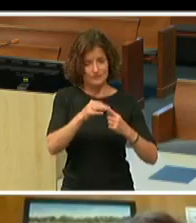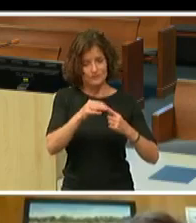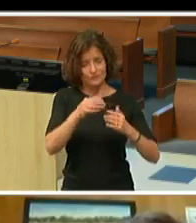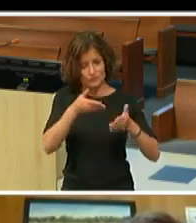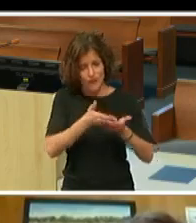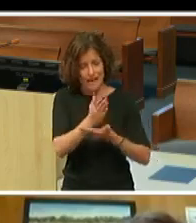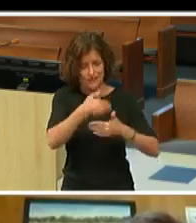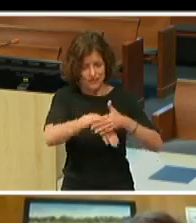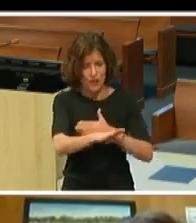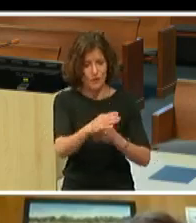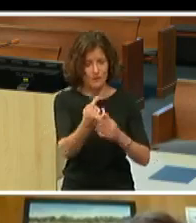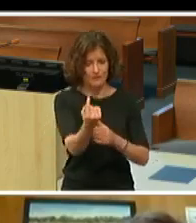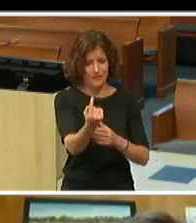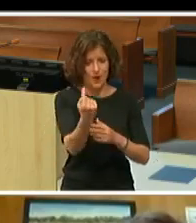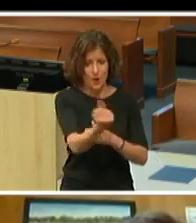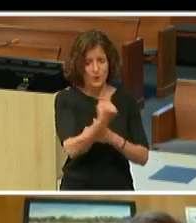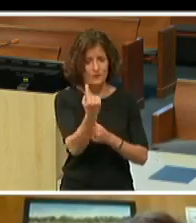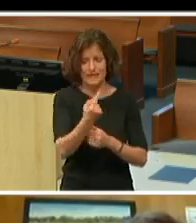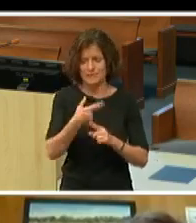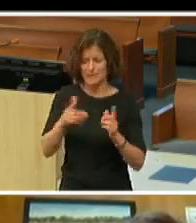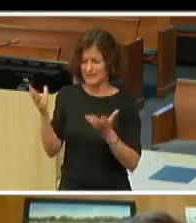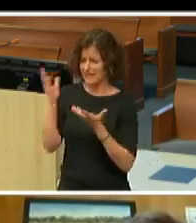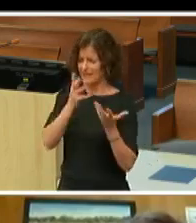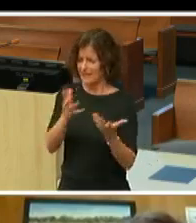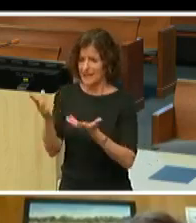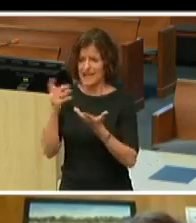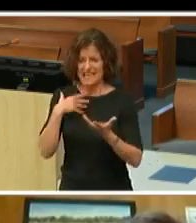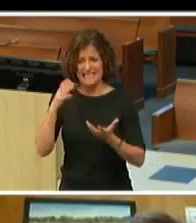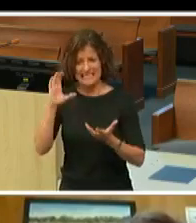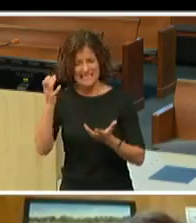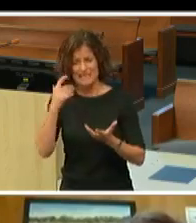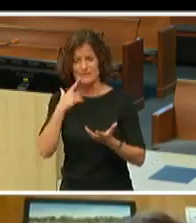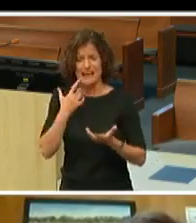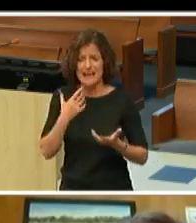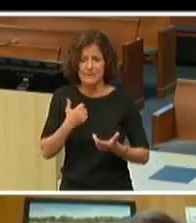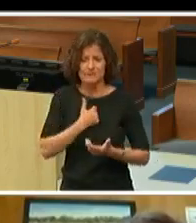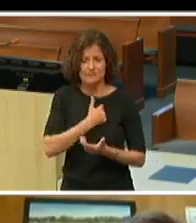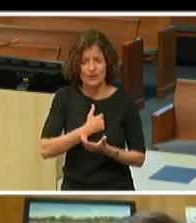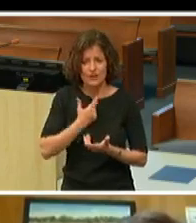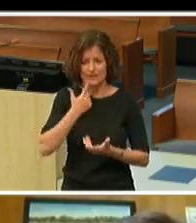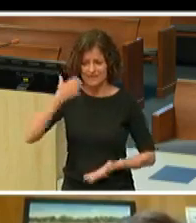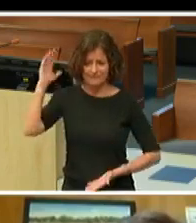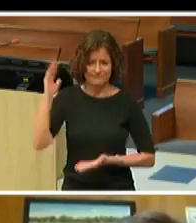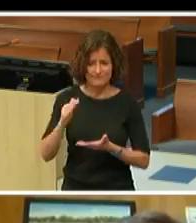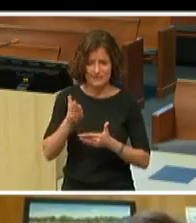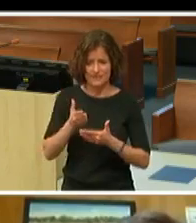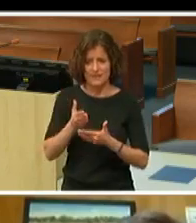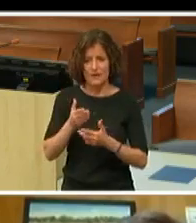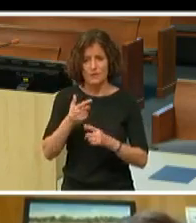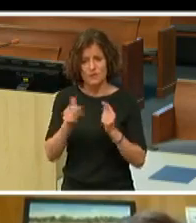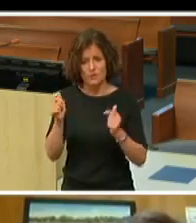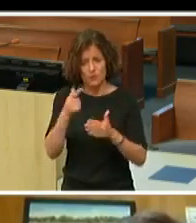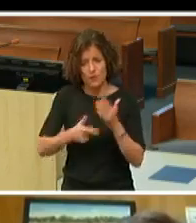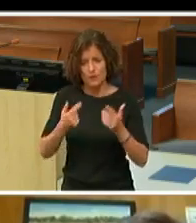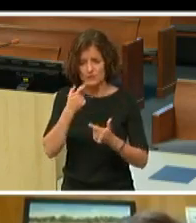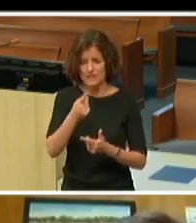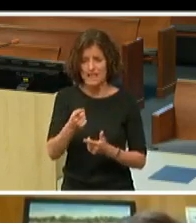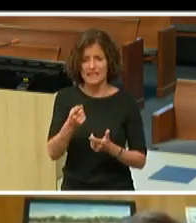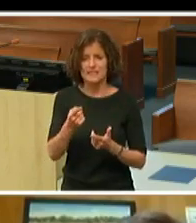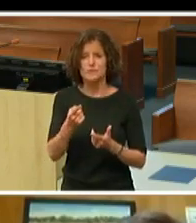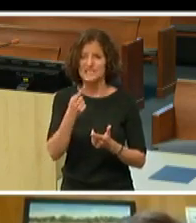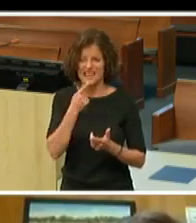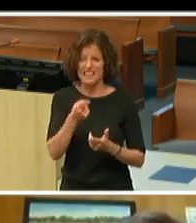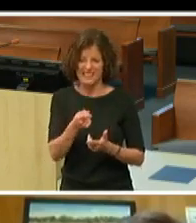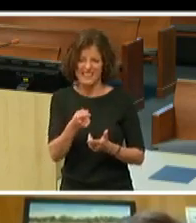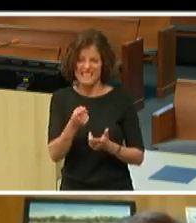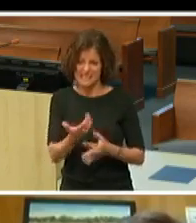be, I hate to call cut back on what we've said, because by saying what we've said, we're saying this is